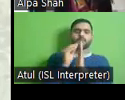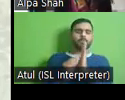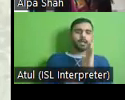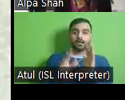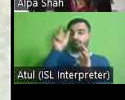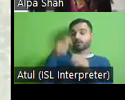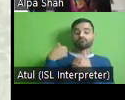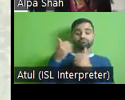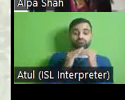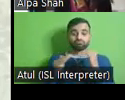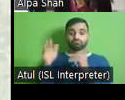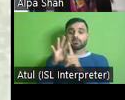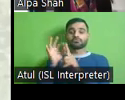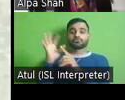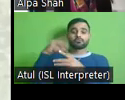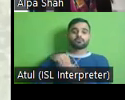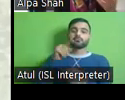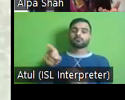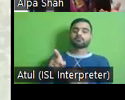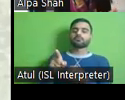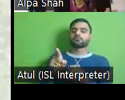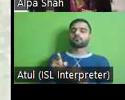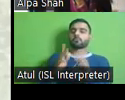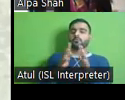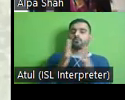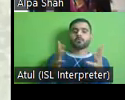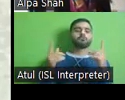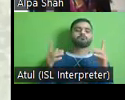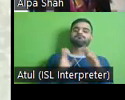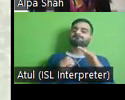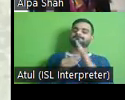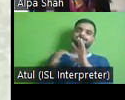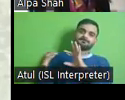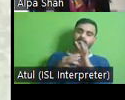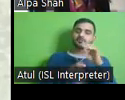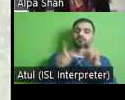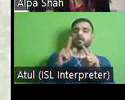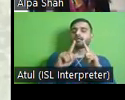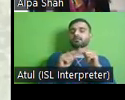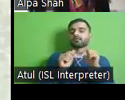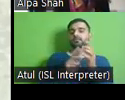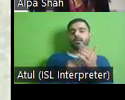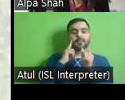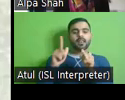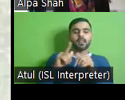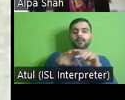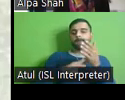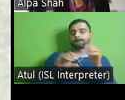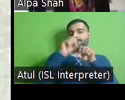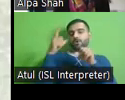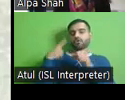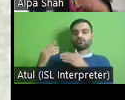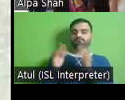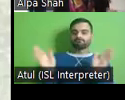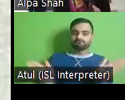one above other people. And this is very much in contrast to dominant models in the contemporary world, where leadership is